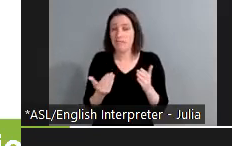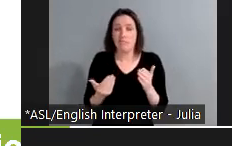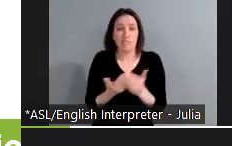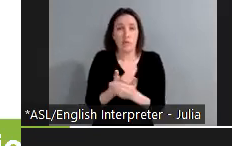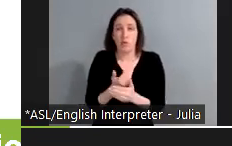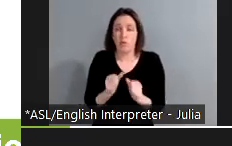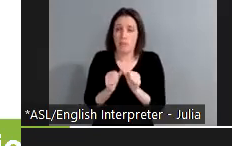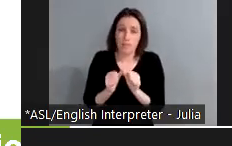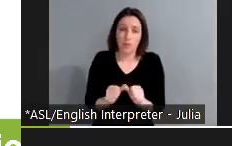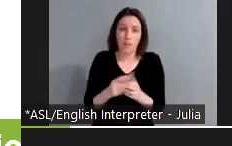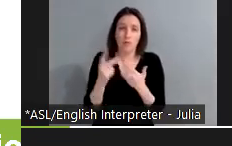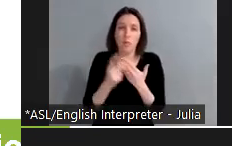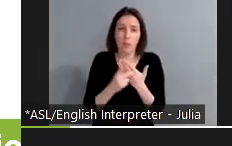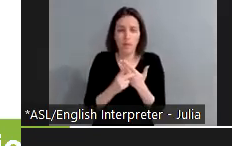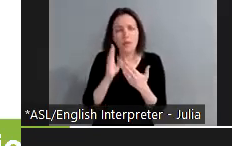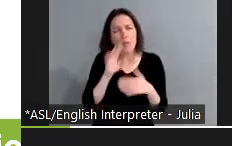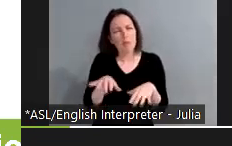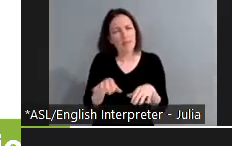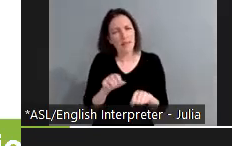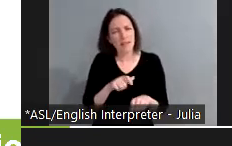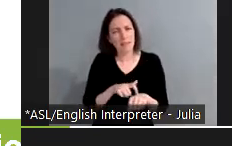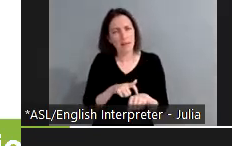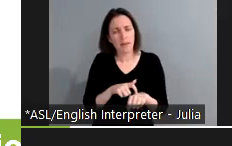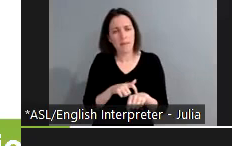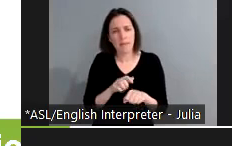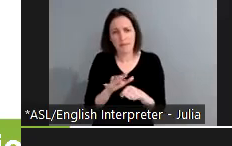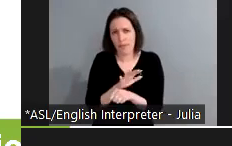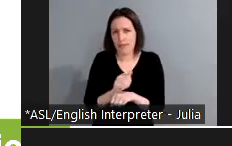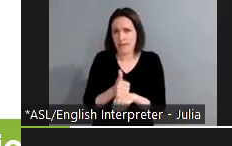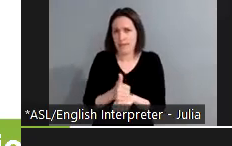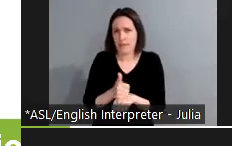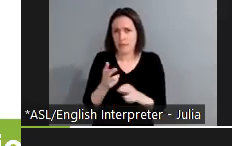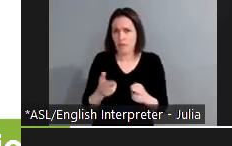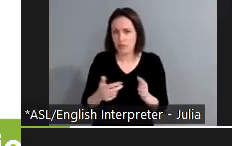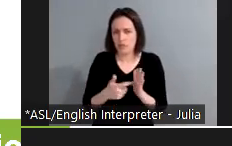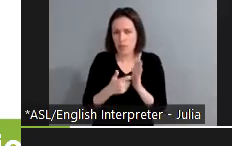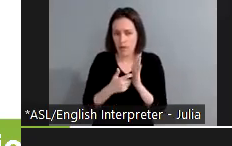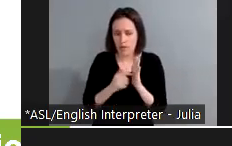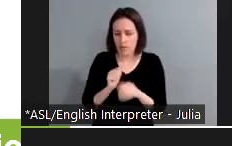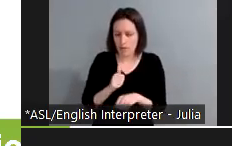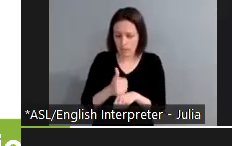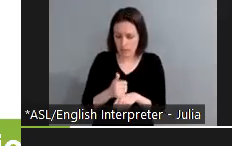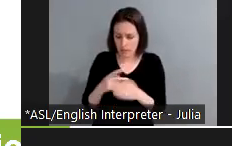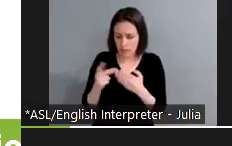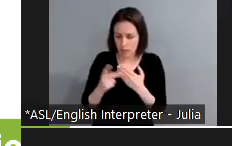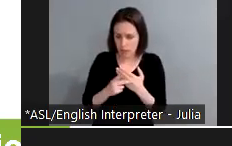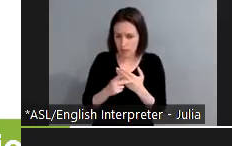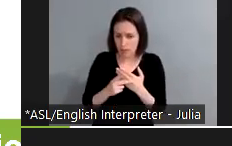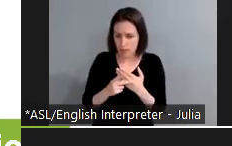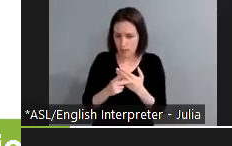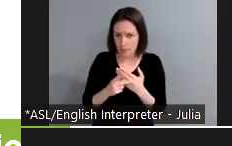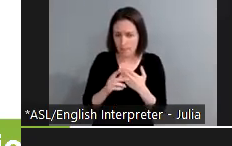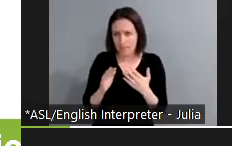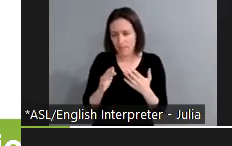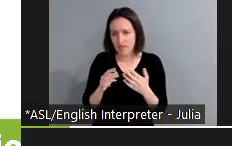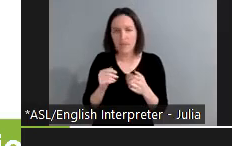program, which will take some time to fully establish the resources required to implement the program in a way, in